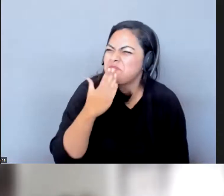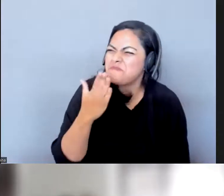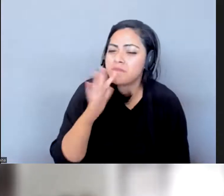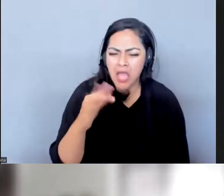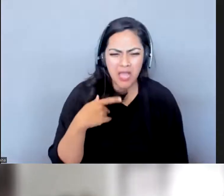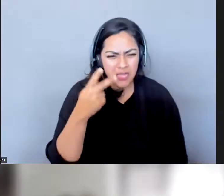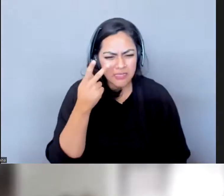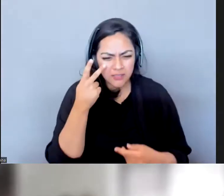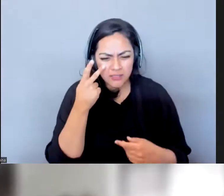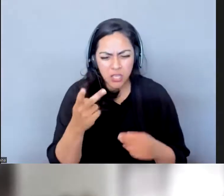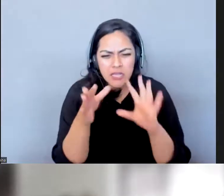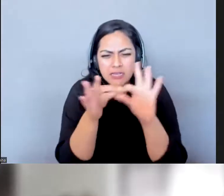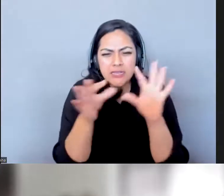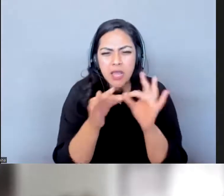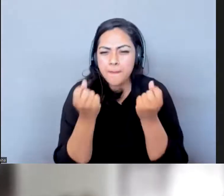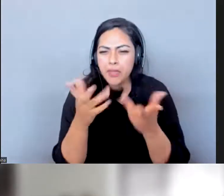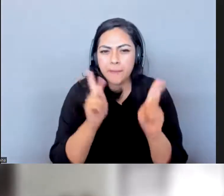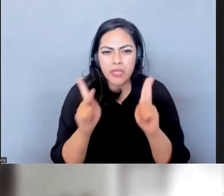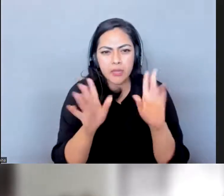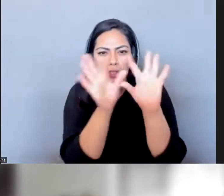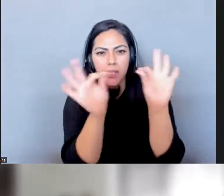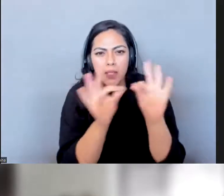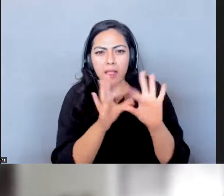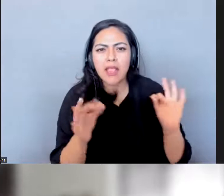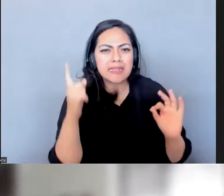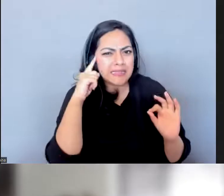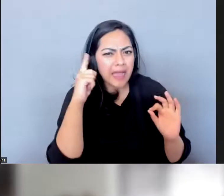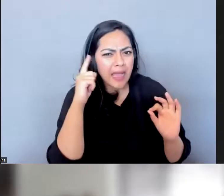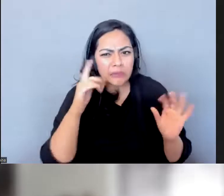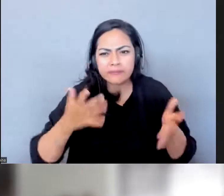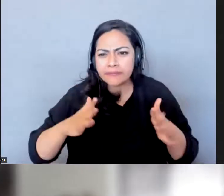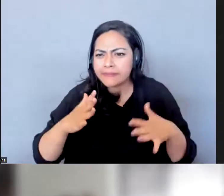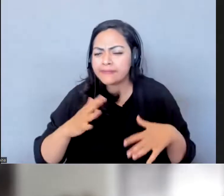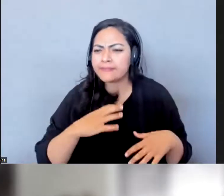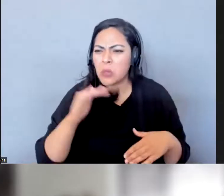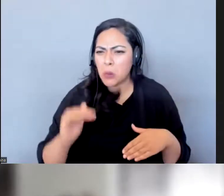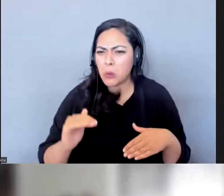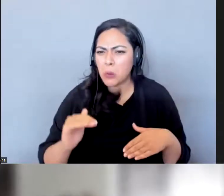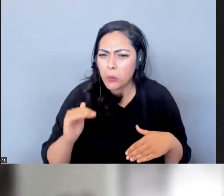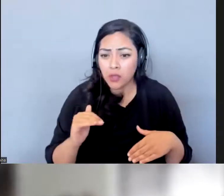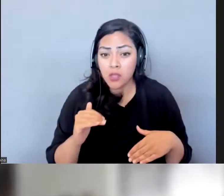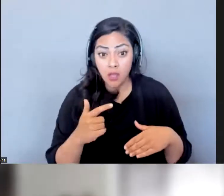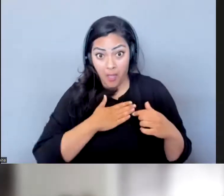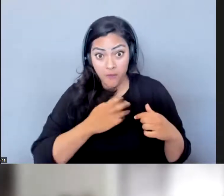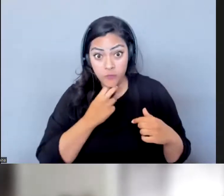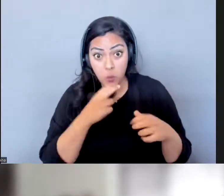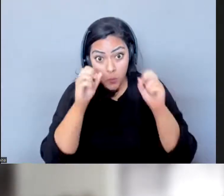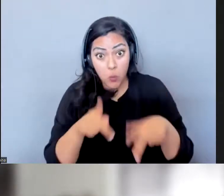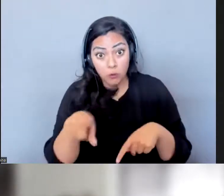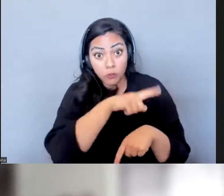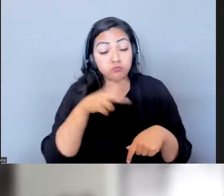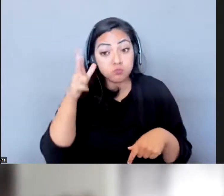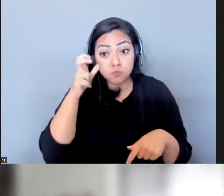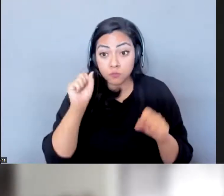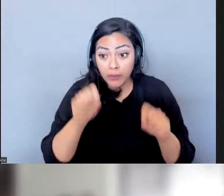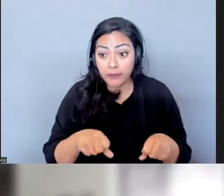was faint audio, so I just want to make sure everyone can hear me fine. Maybe a couple of people in the chat, if you can let me know.